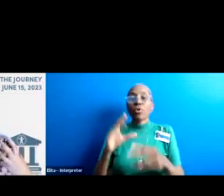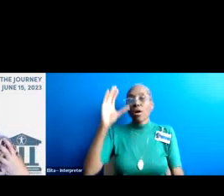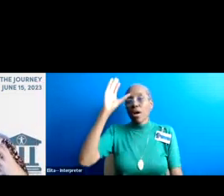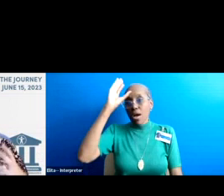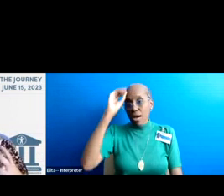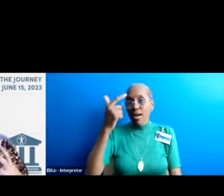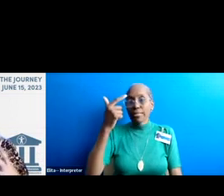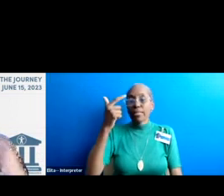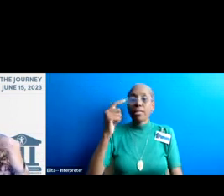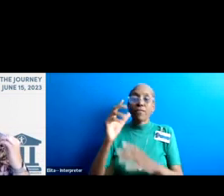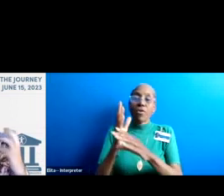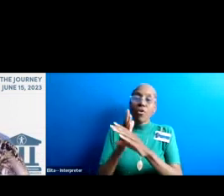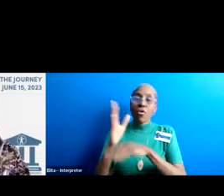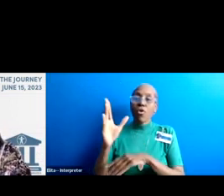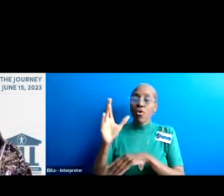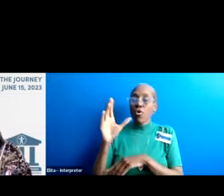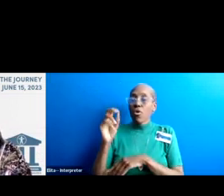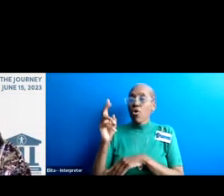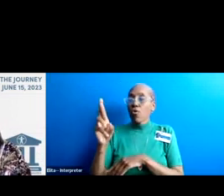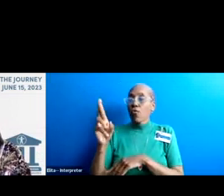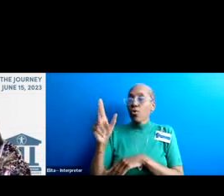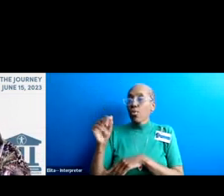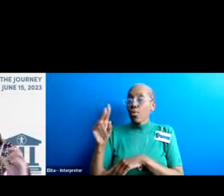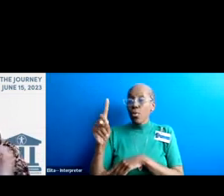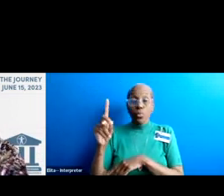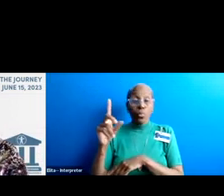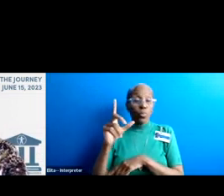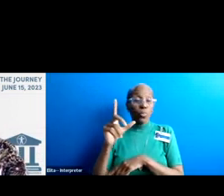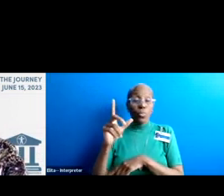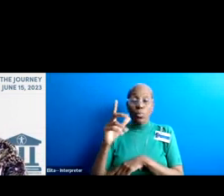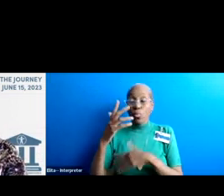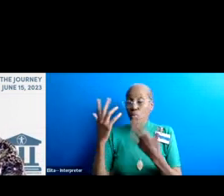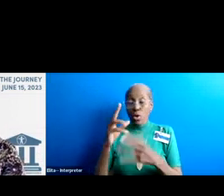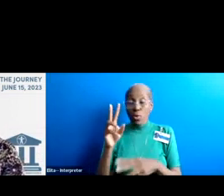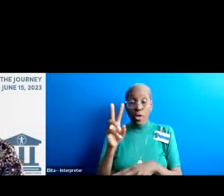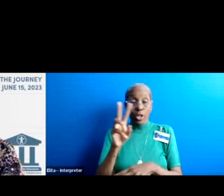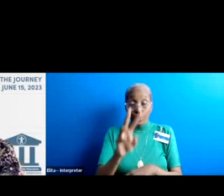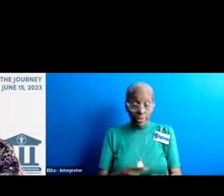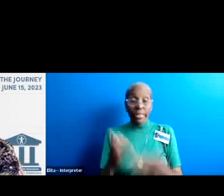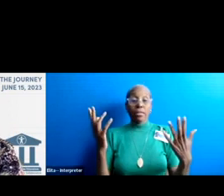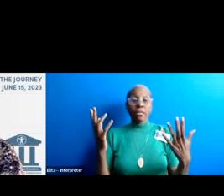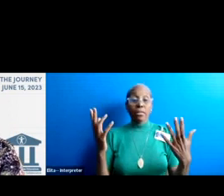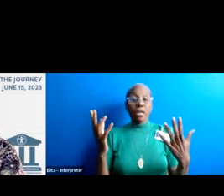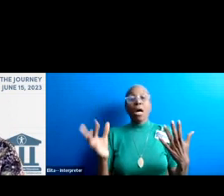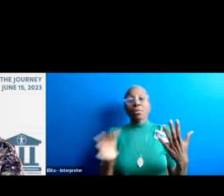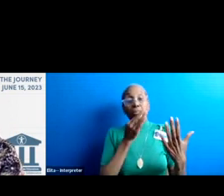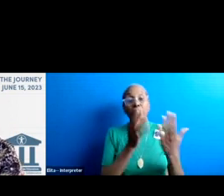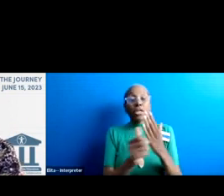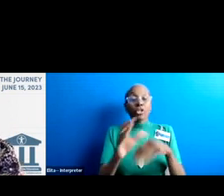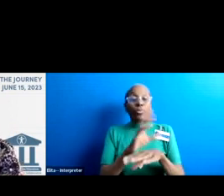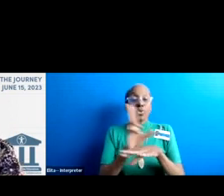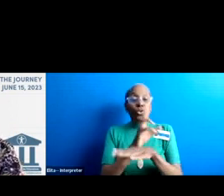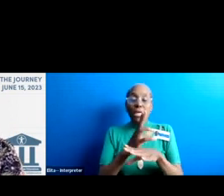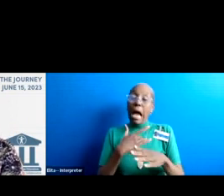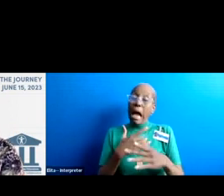cognitive overload. I'm not even sure what I'm supposed to look at. Like, even as a proficient computer user, I feel like I am very